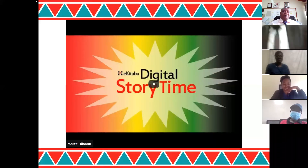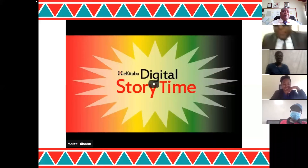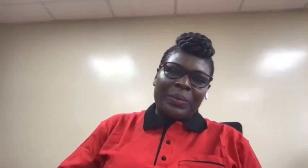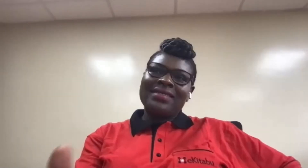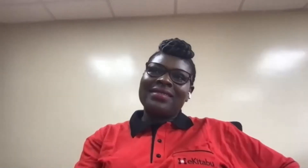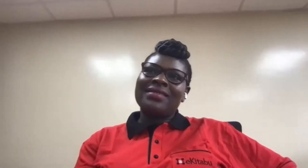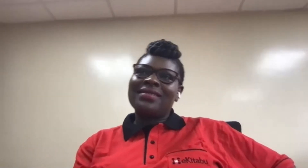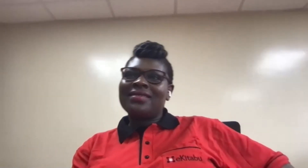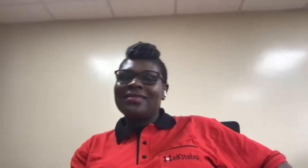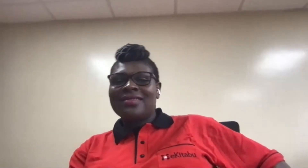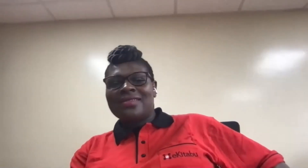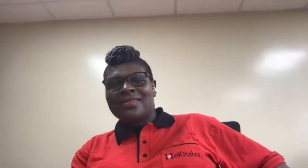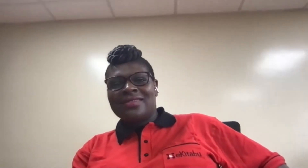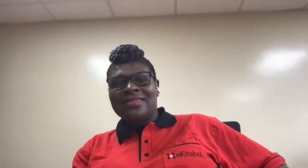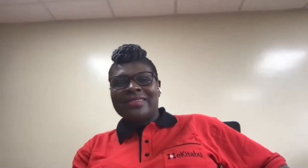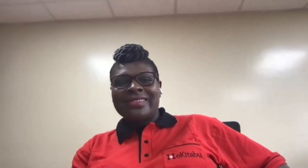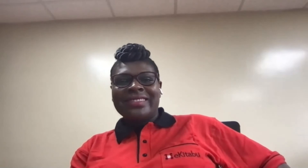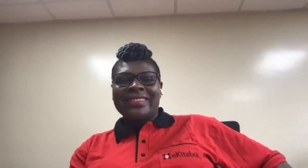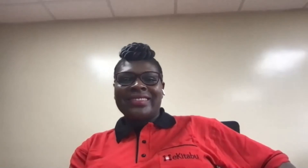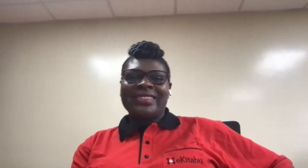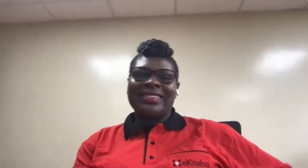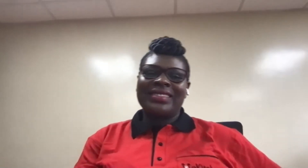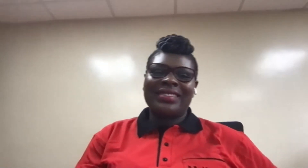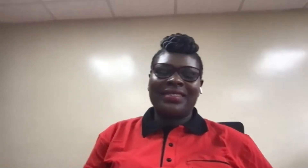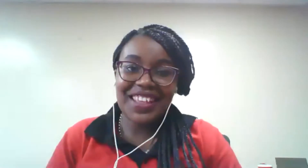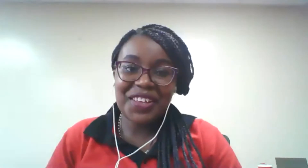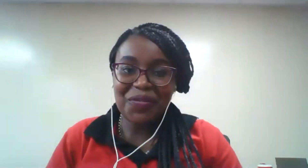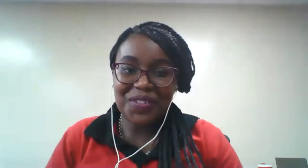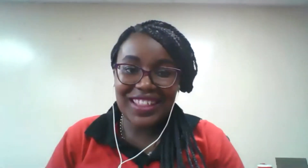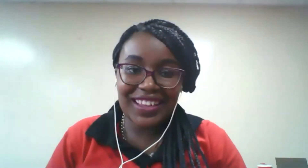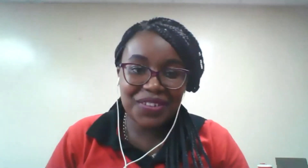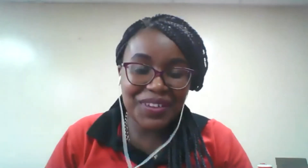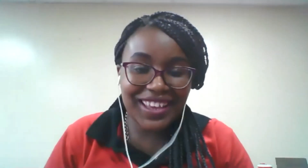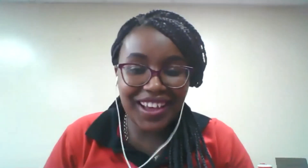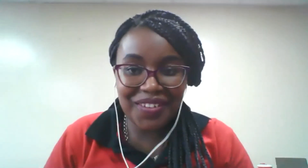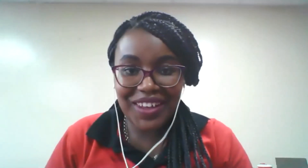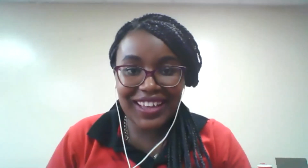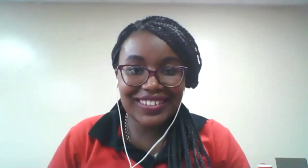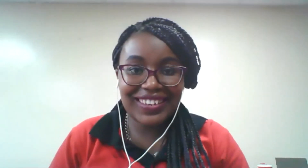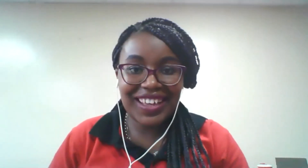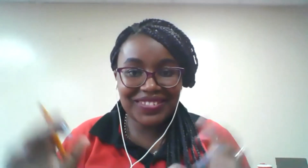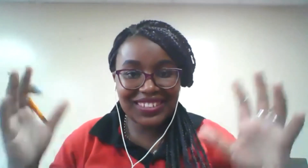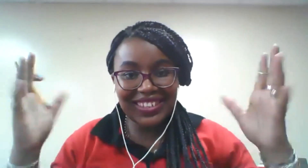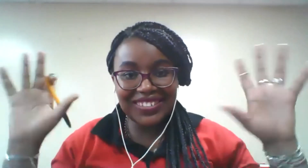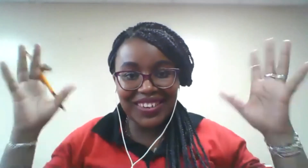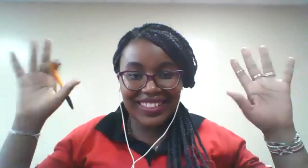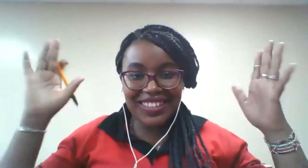enjoy accessible learning materials from eKitabu Digital Storytime.